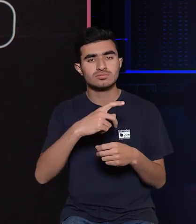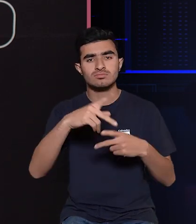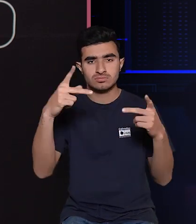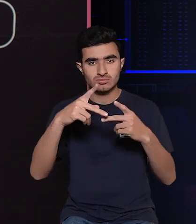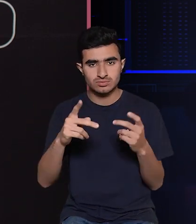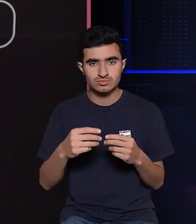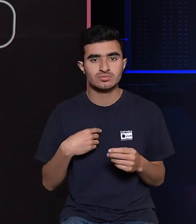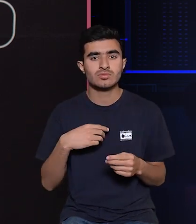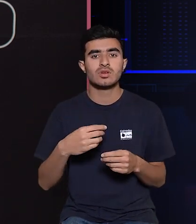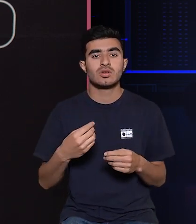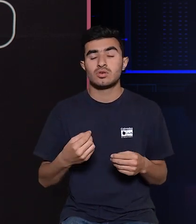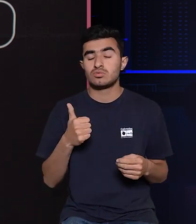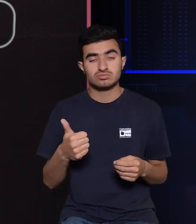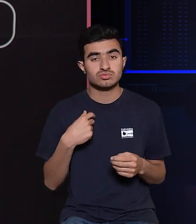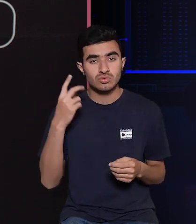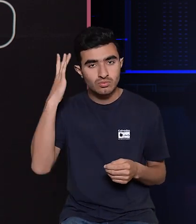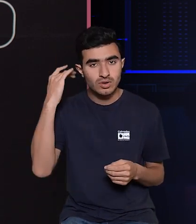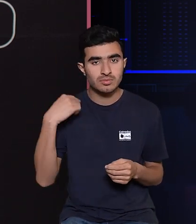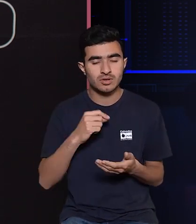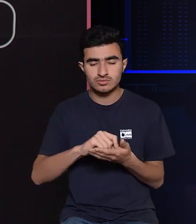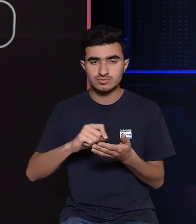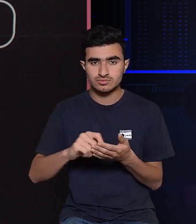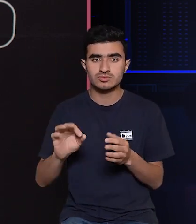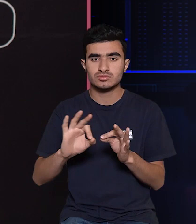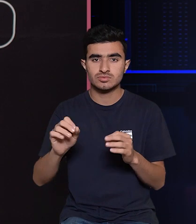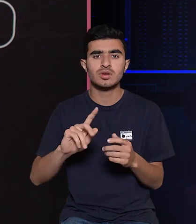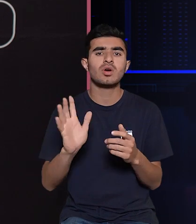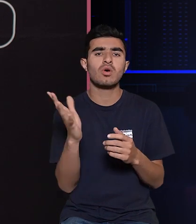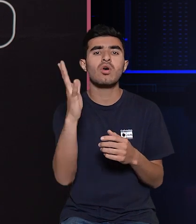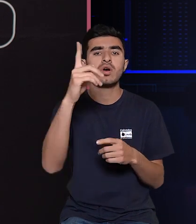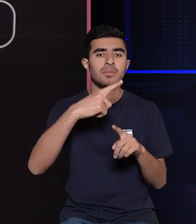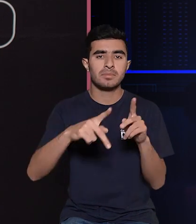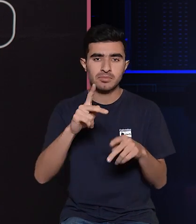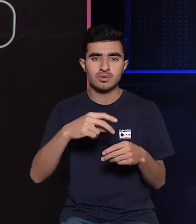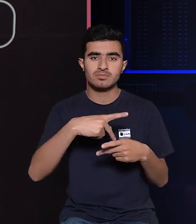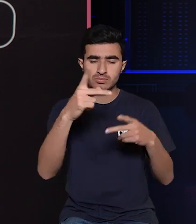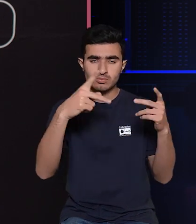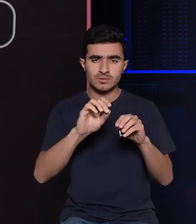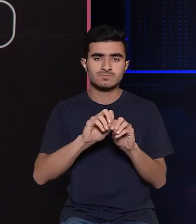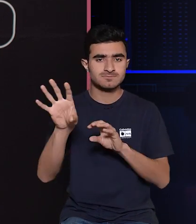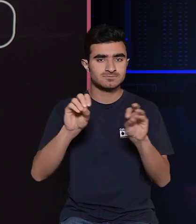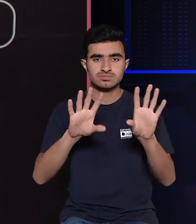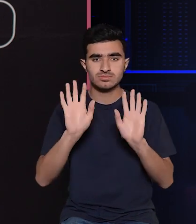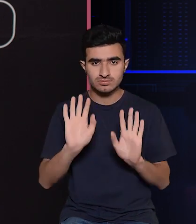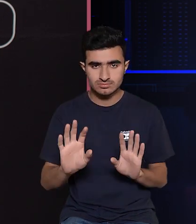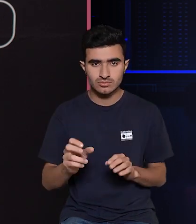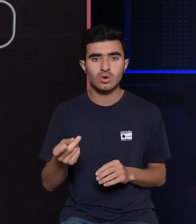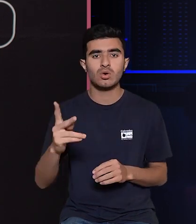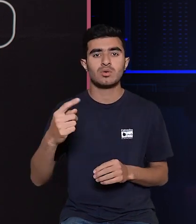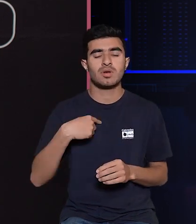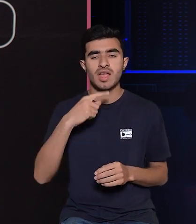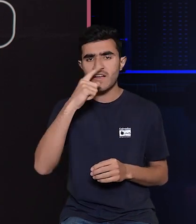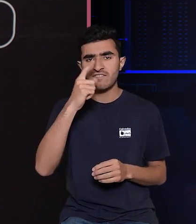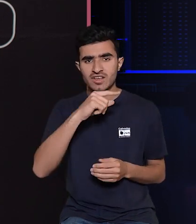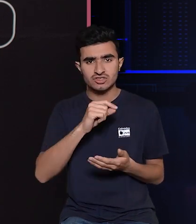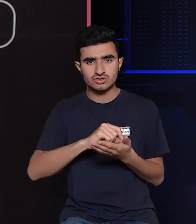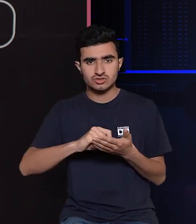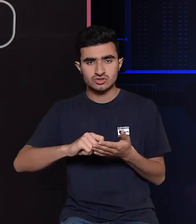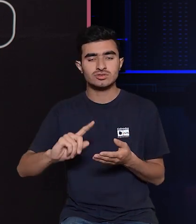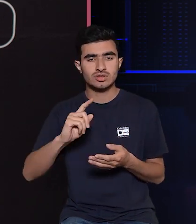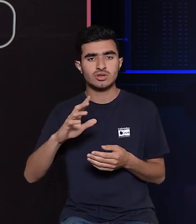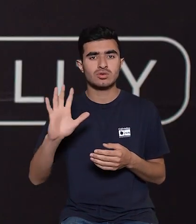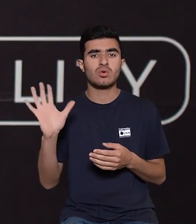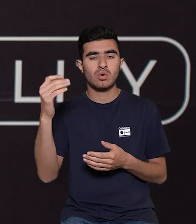fortunate that the stories that I've written have been reprinted in several years' best collections, and my fiction has happily won a few